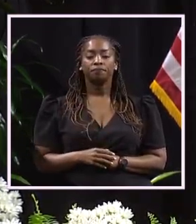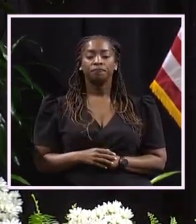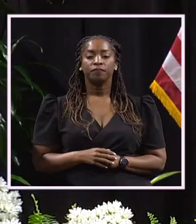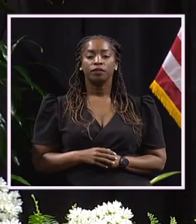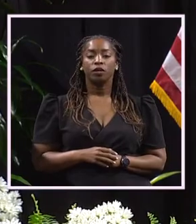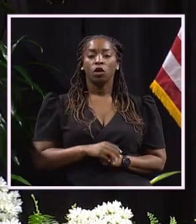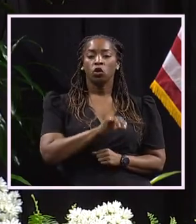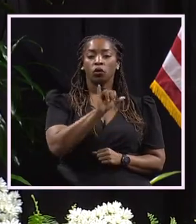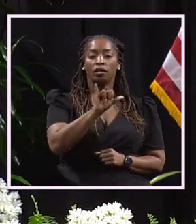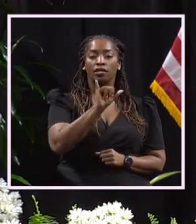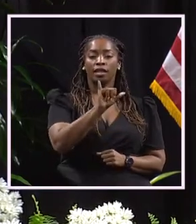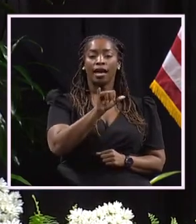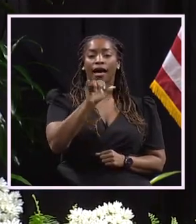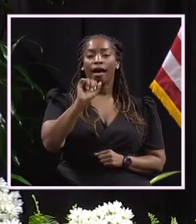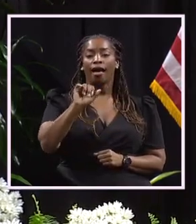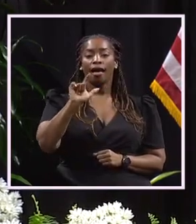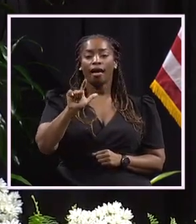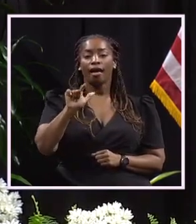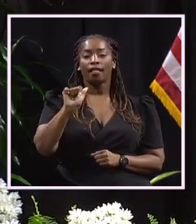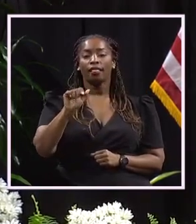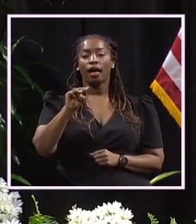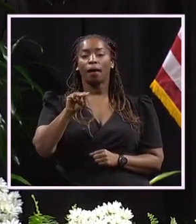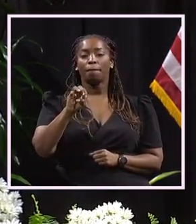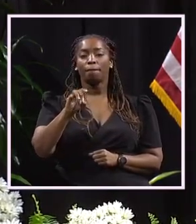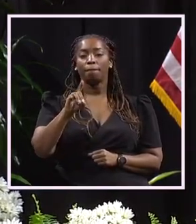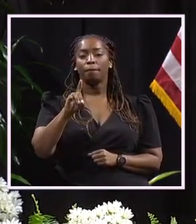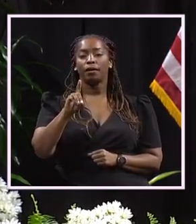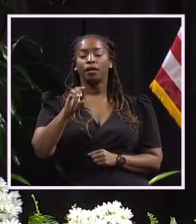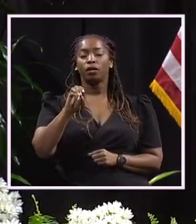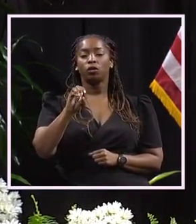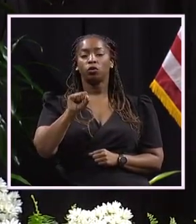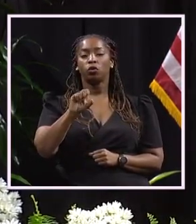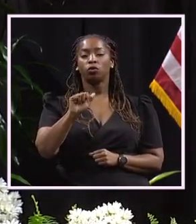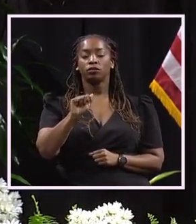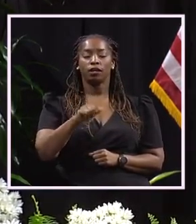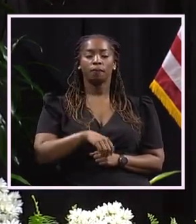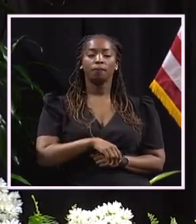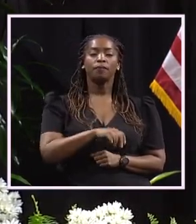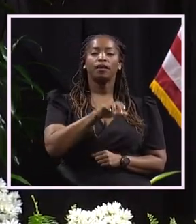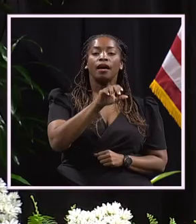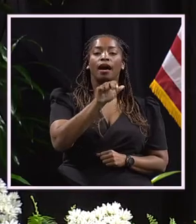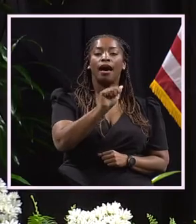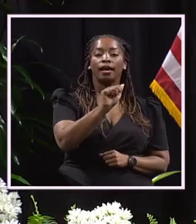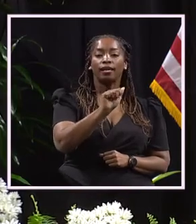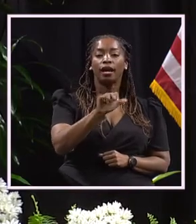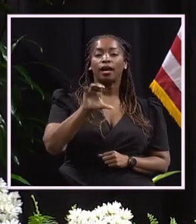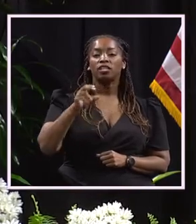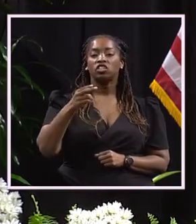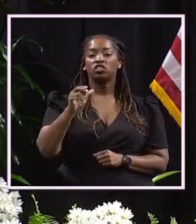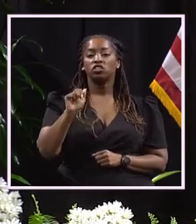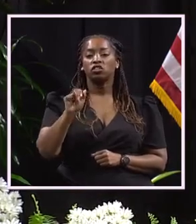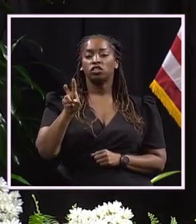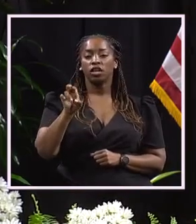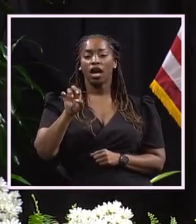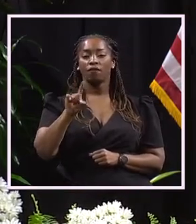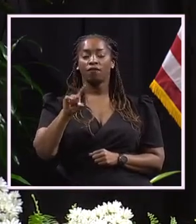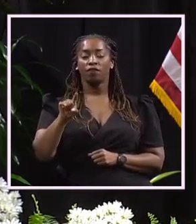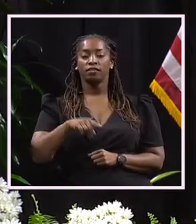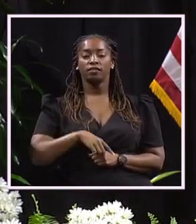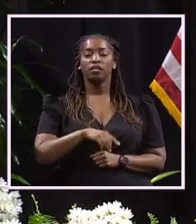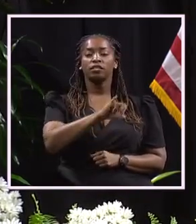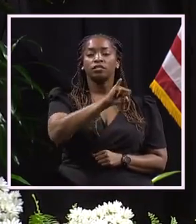Yoseni Bella Mendoza. Mayra P. Chavez. Joshua Molina.